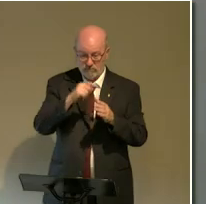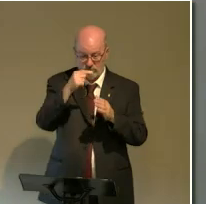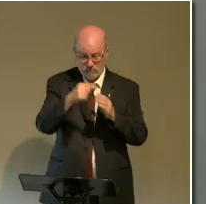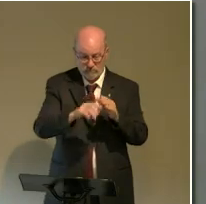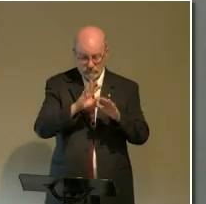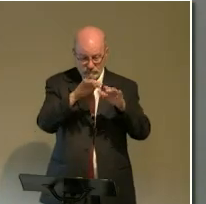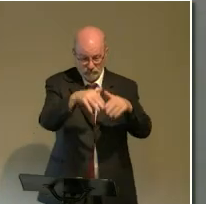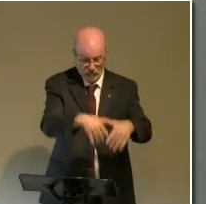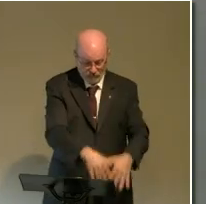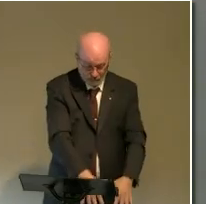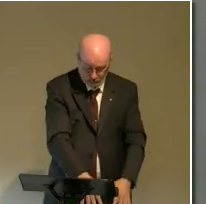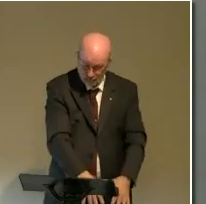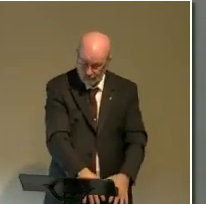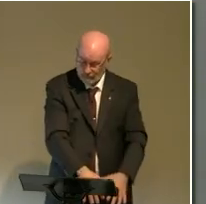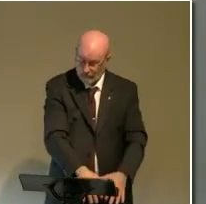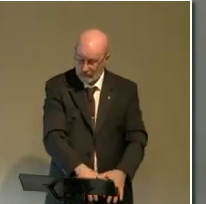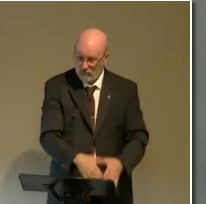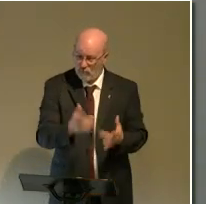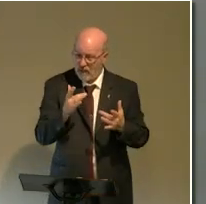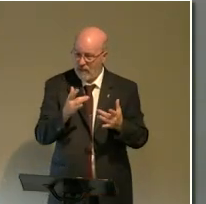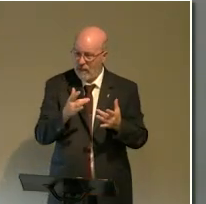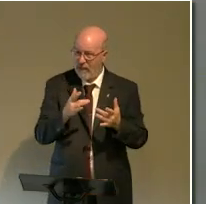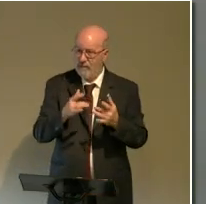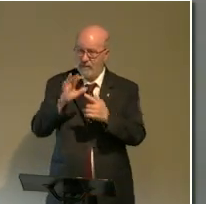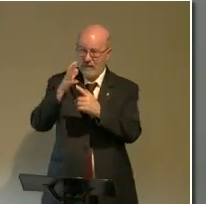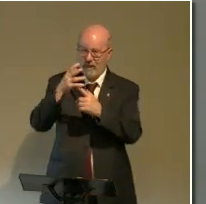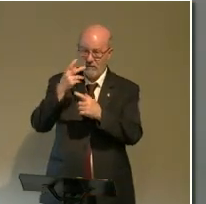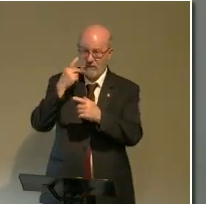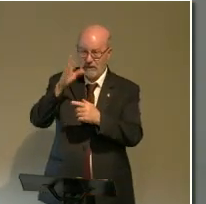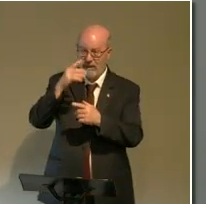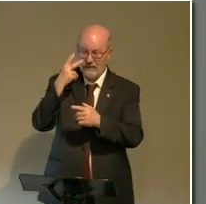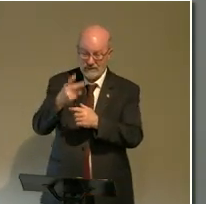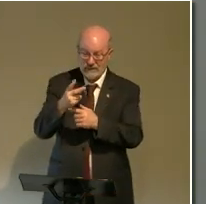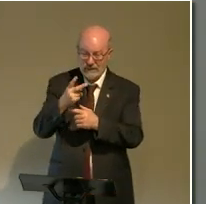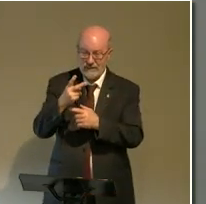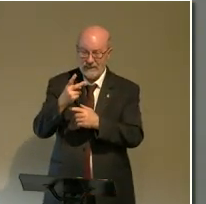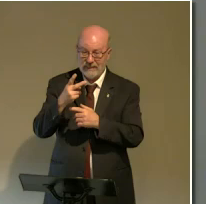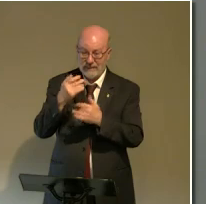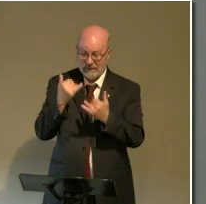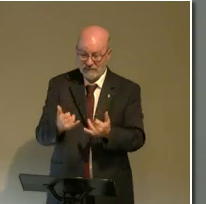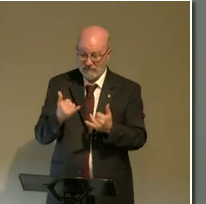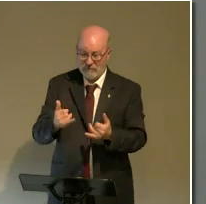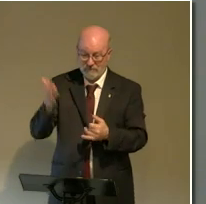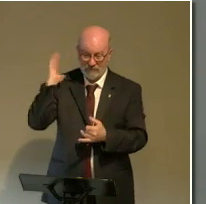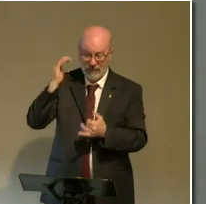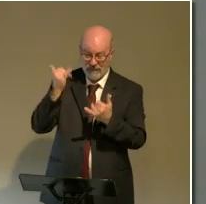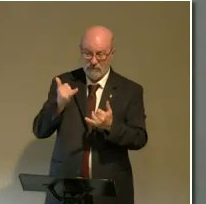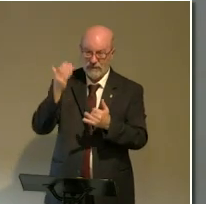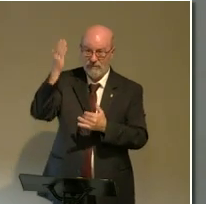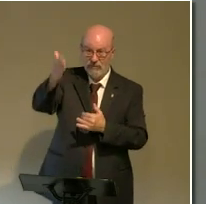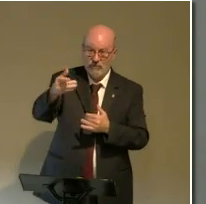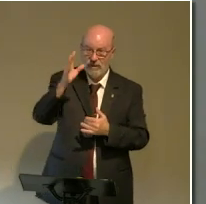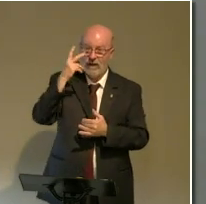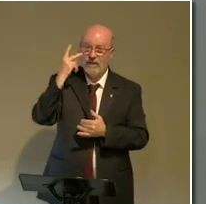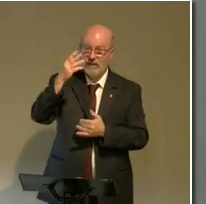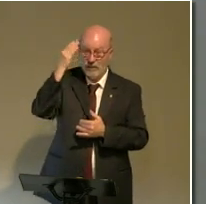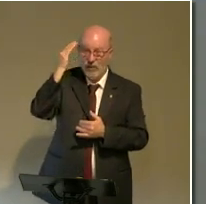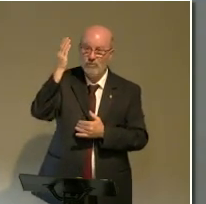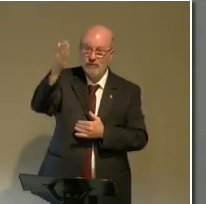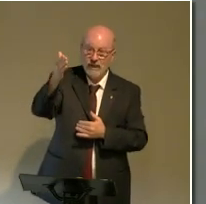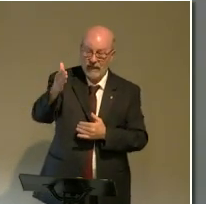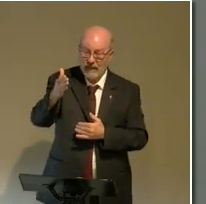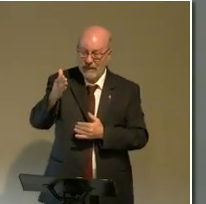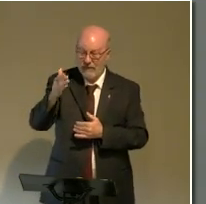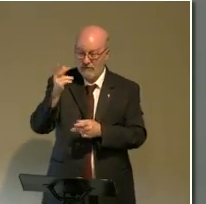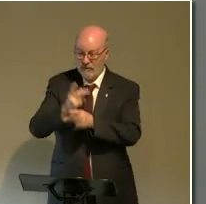we go. You're going down, right? Why? Because God sees the past, present, and future. He sees what's ahead. Because if you stuck